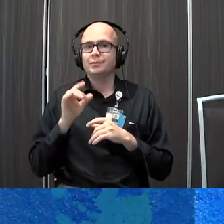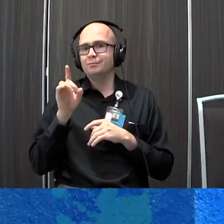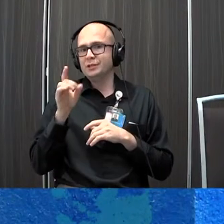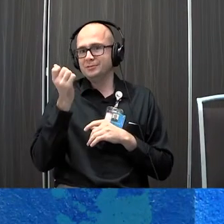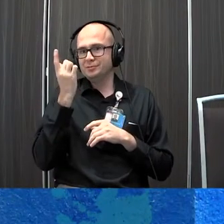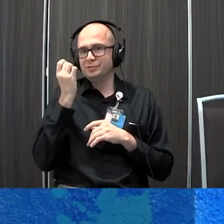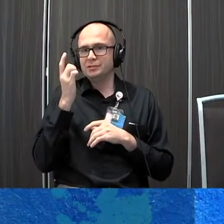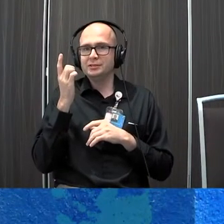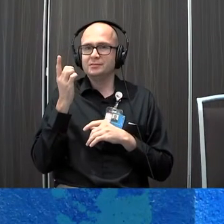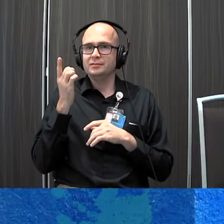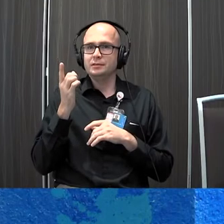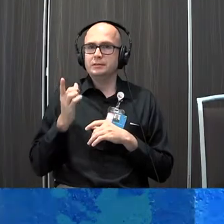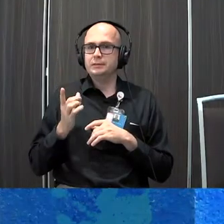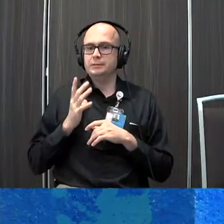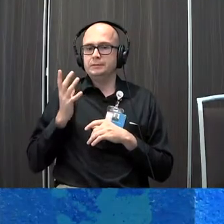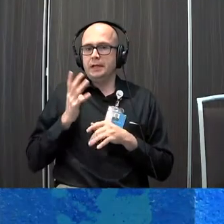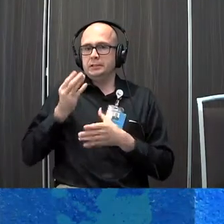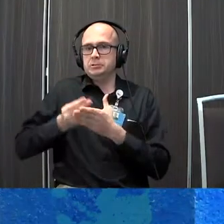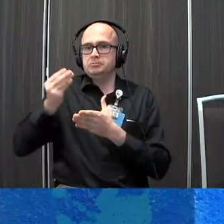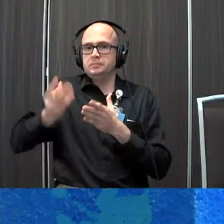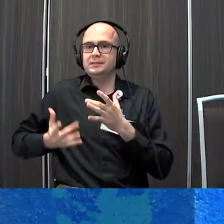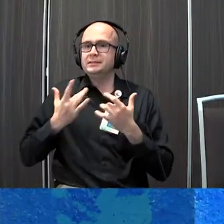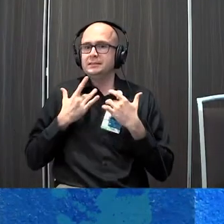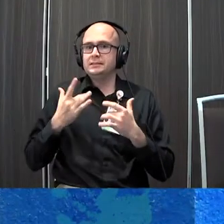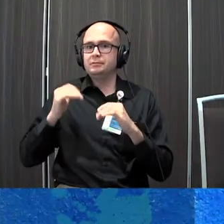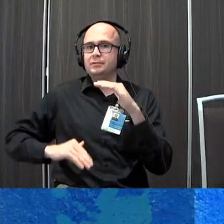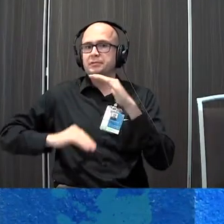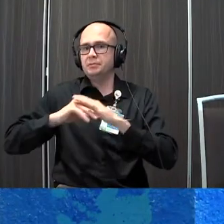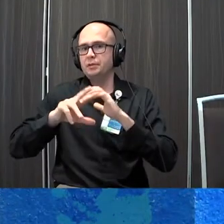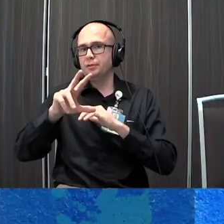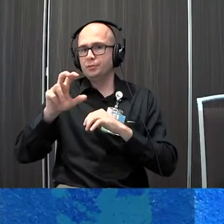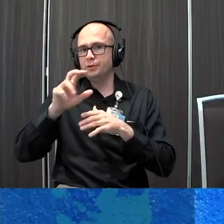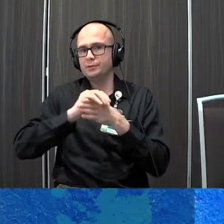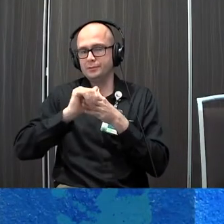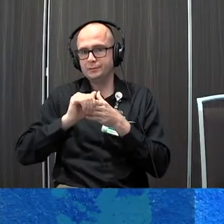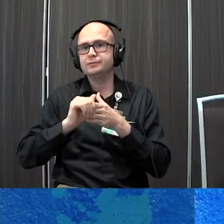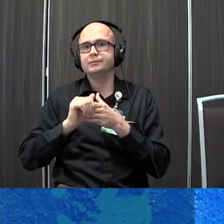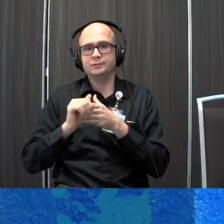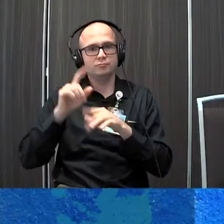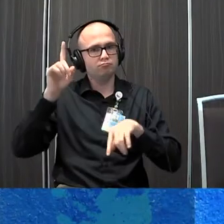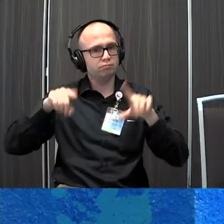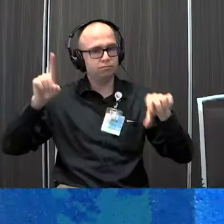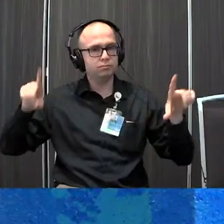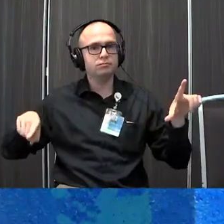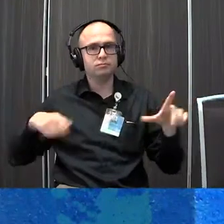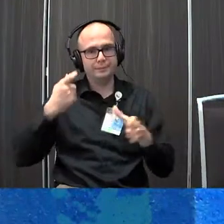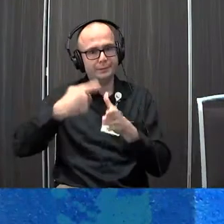some of the more pricey apps tend to be up to $300 so they vary quite a bit